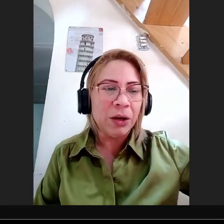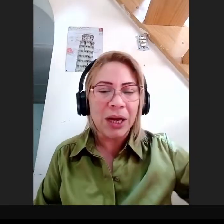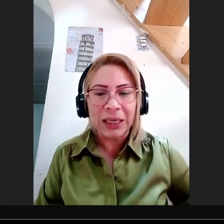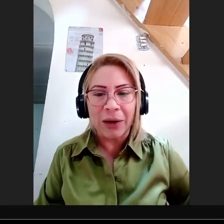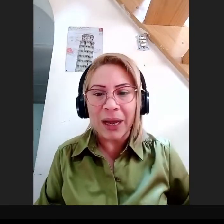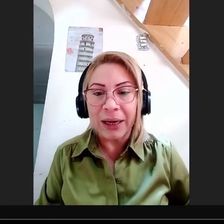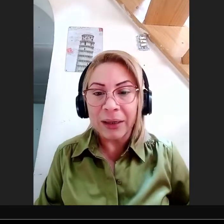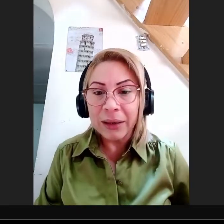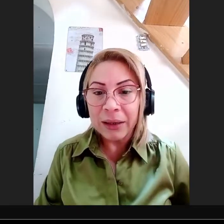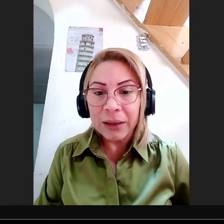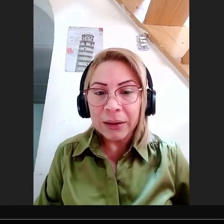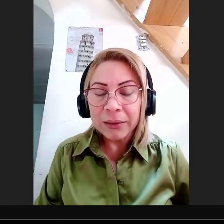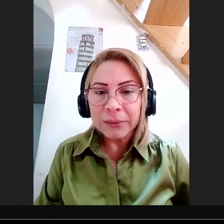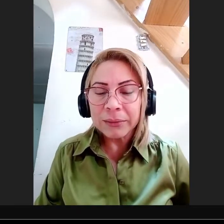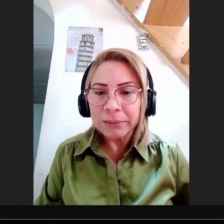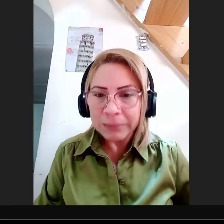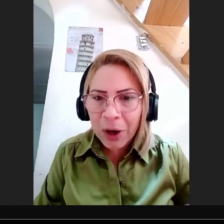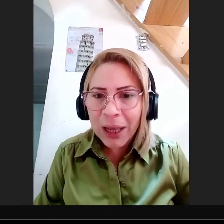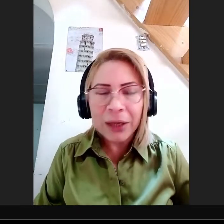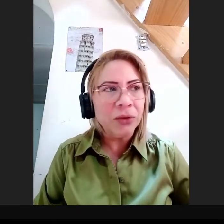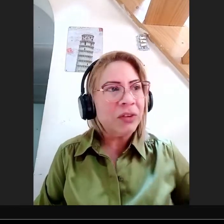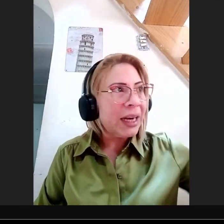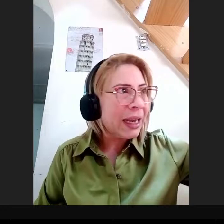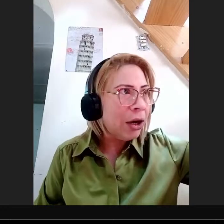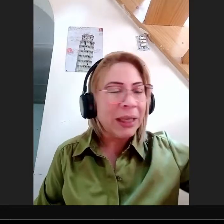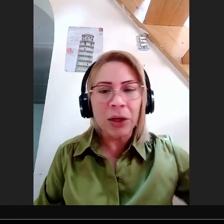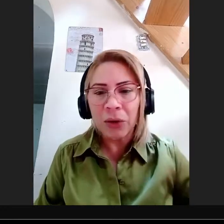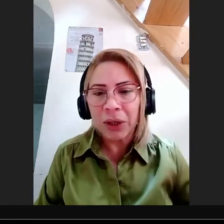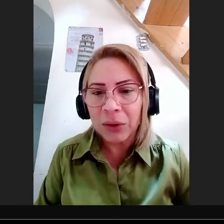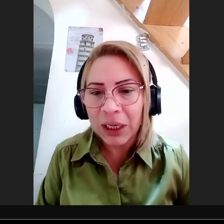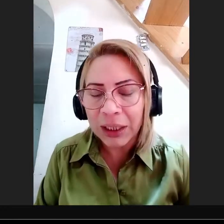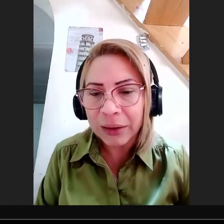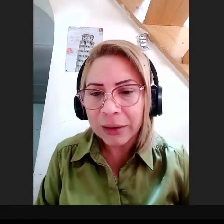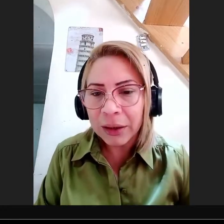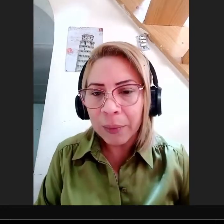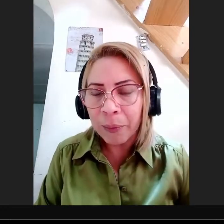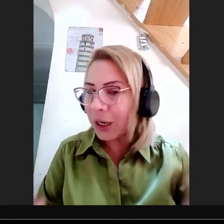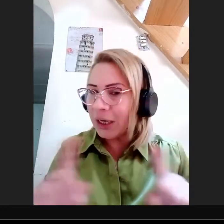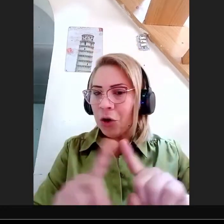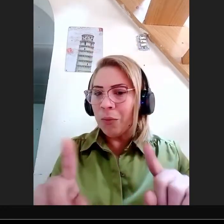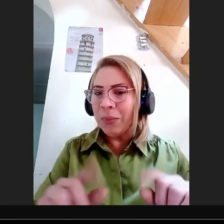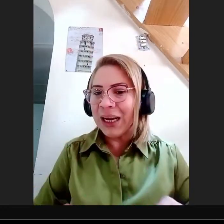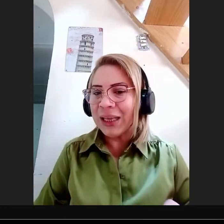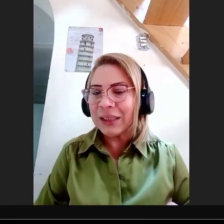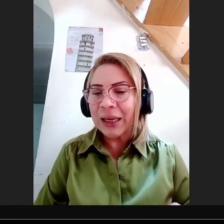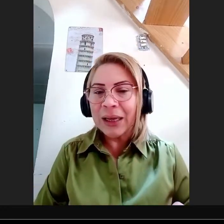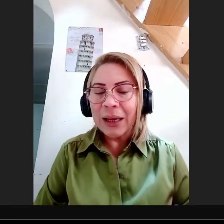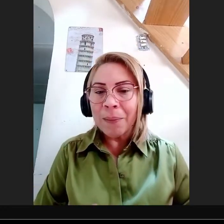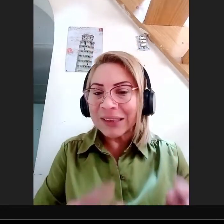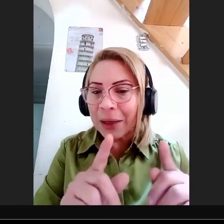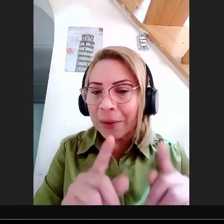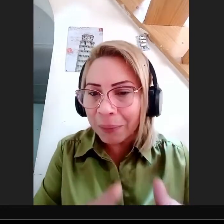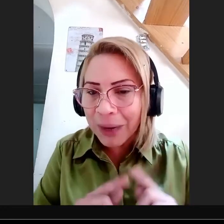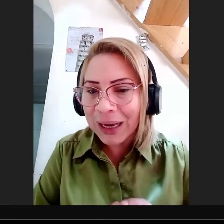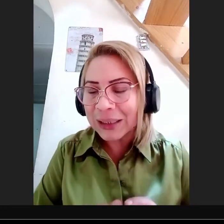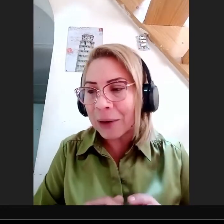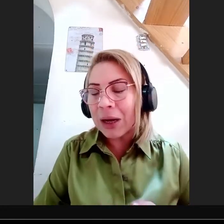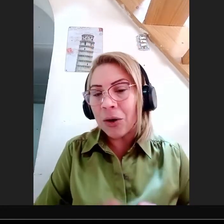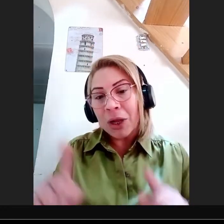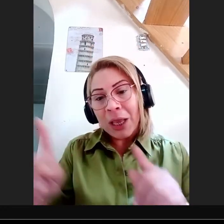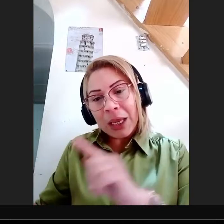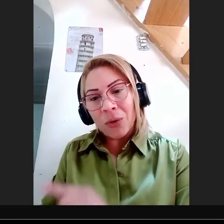voted upon? Because they just why were you kicked away from your job? Because they brought